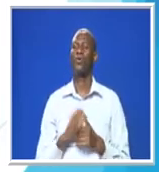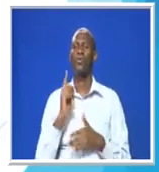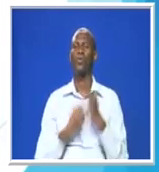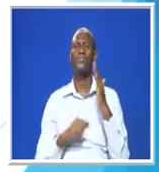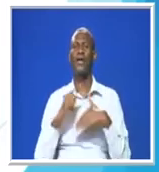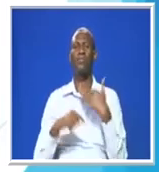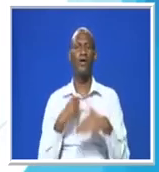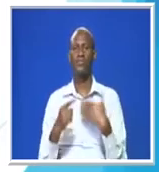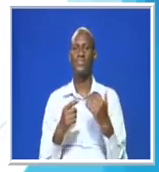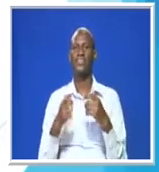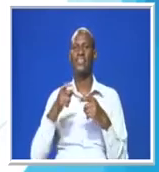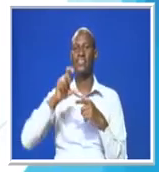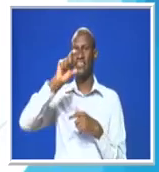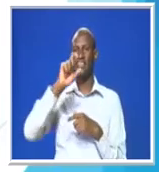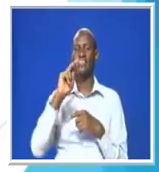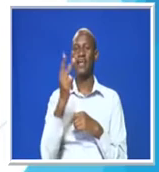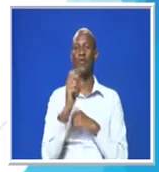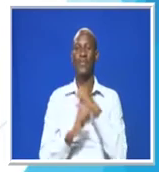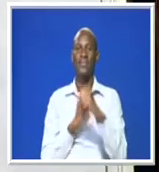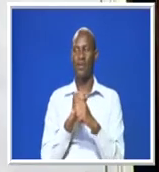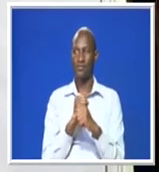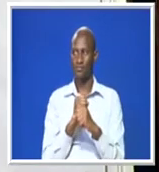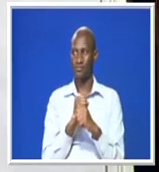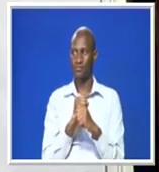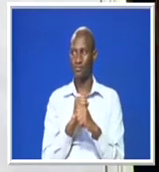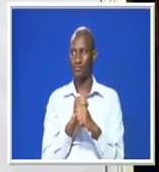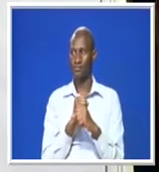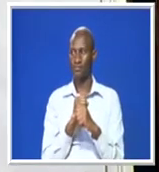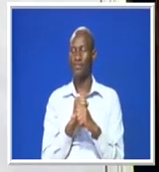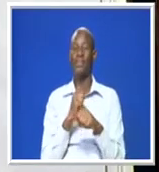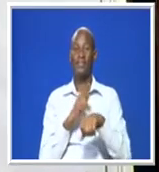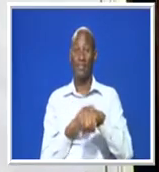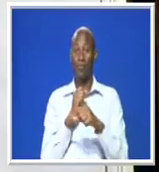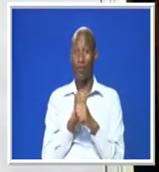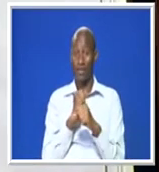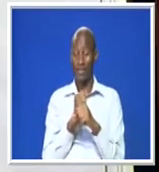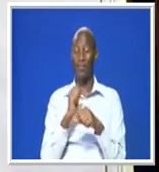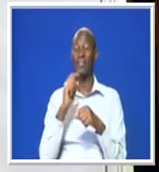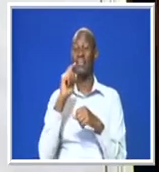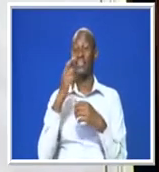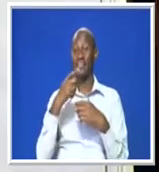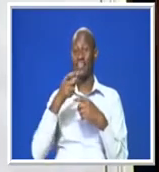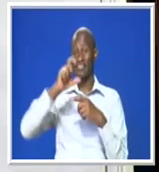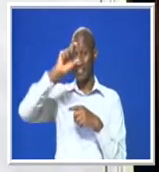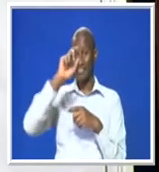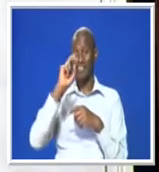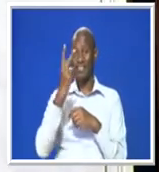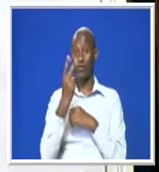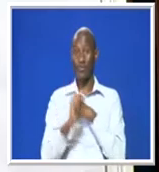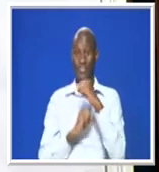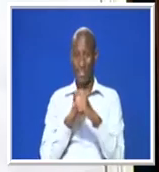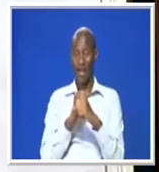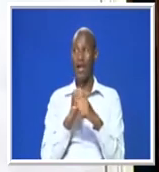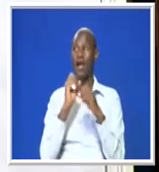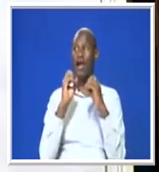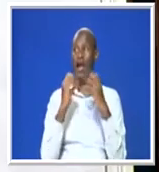What about interest for the second year? When you are working interest for the second year, now the